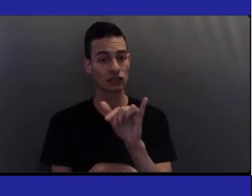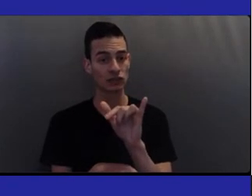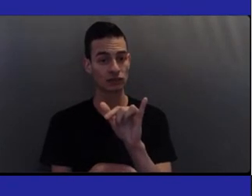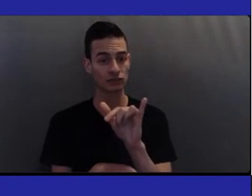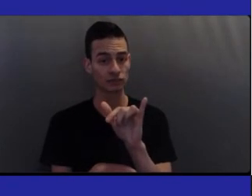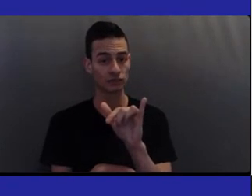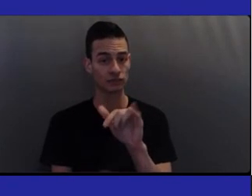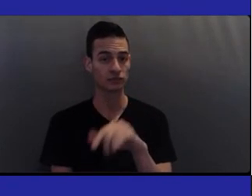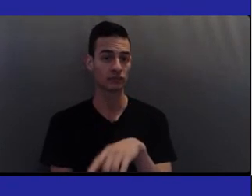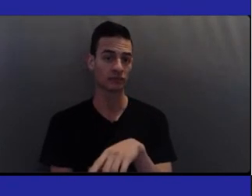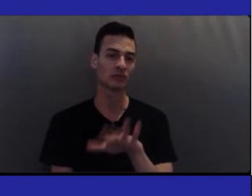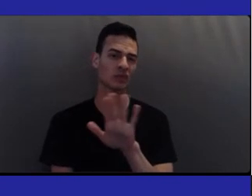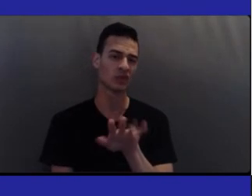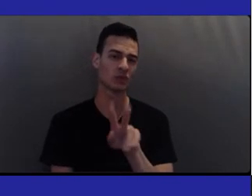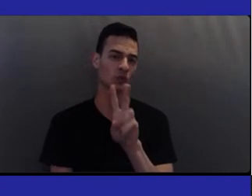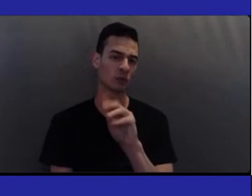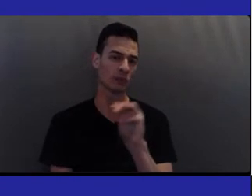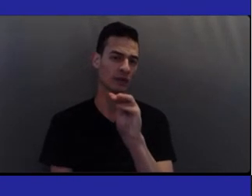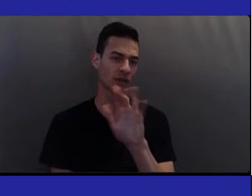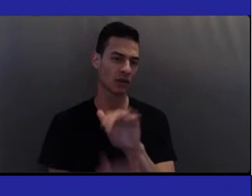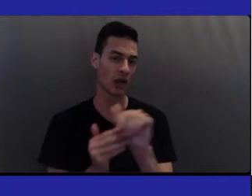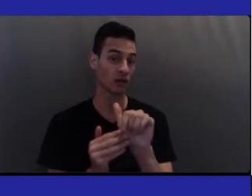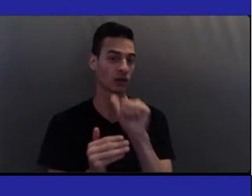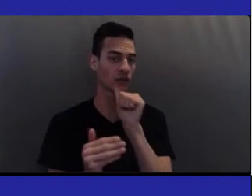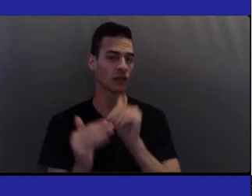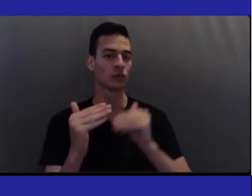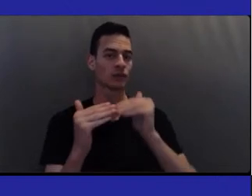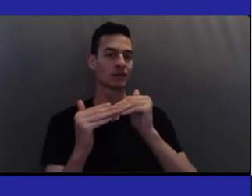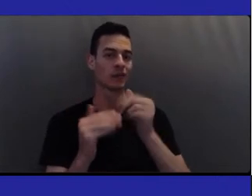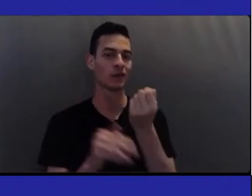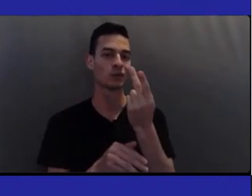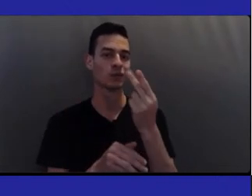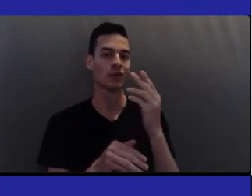$2,079,000 for a not-to-exceed amount of